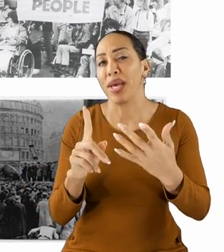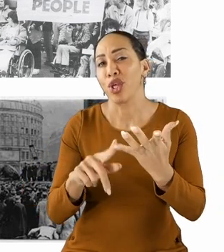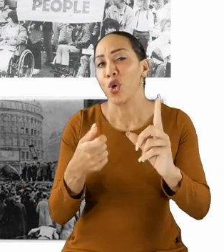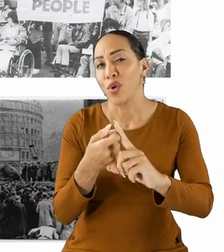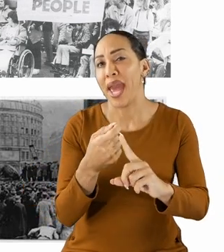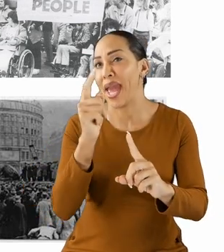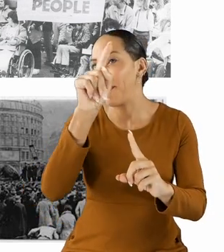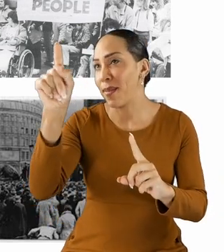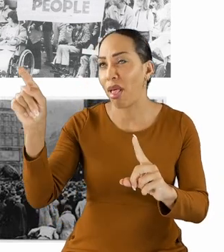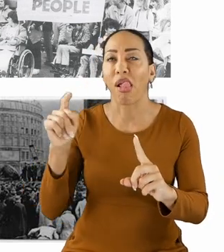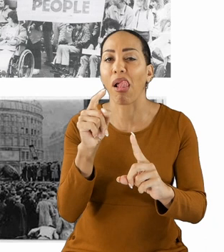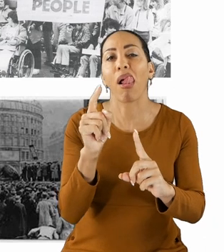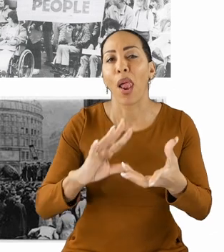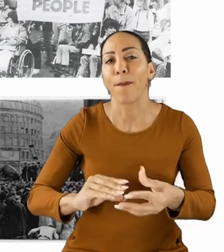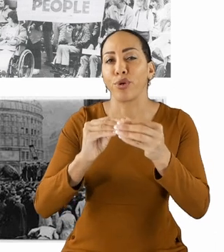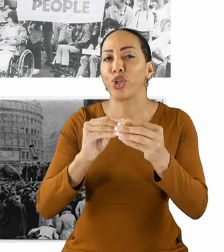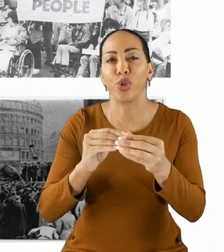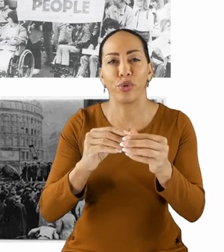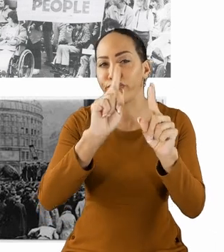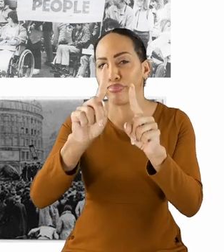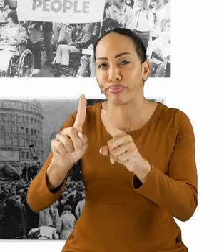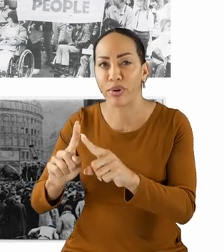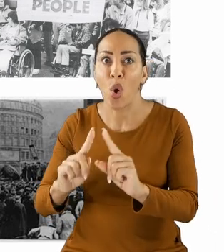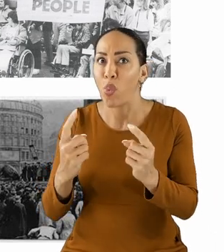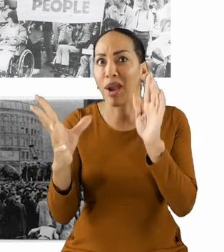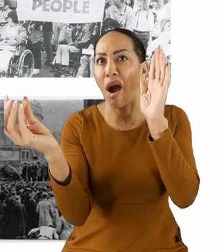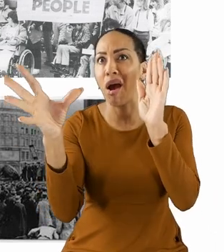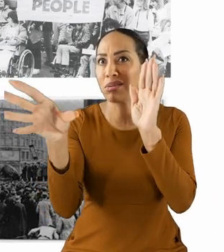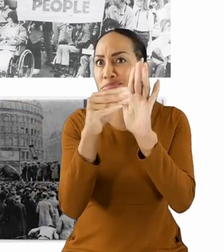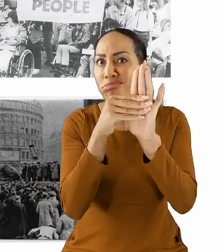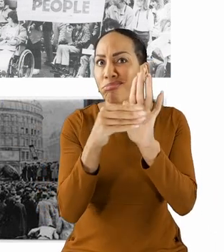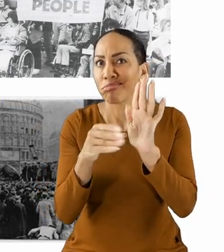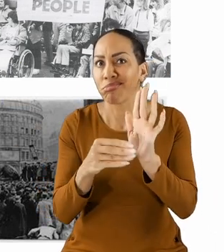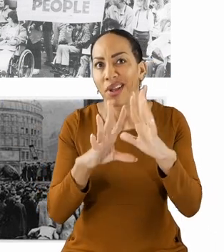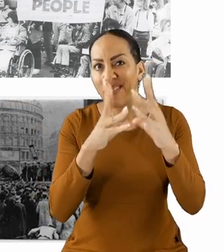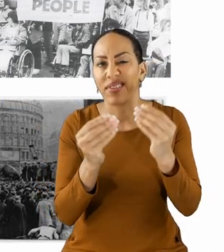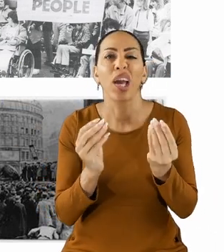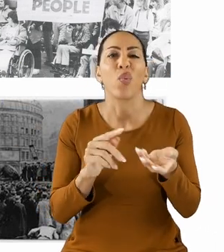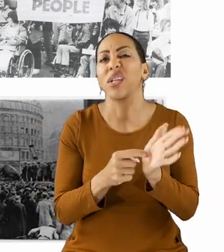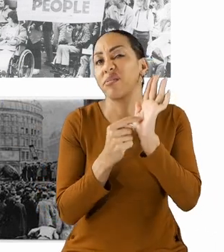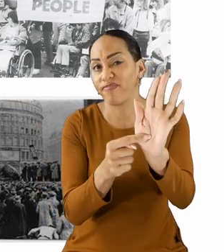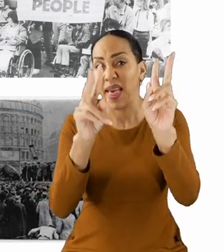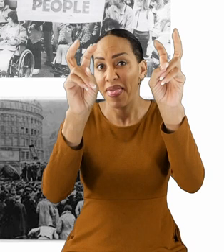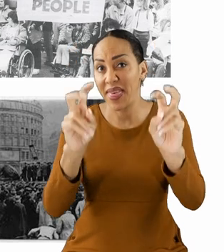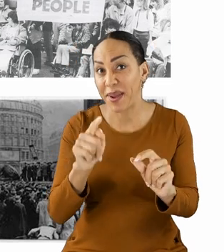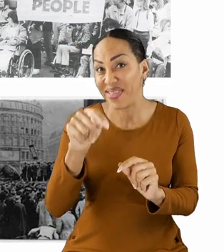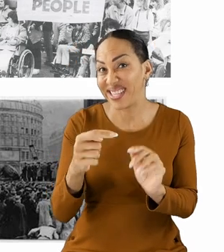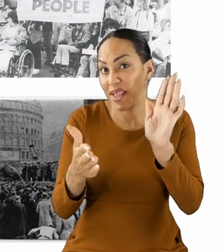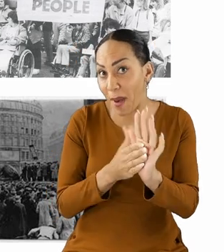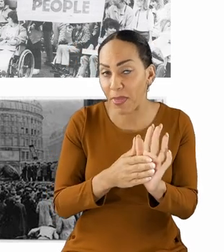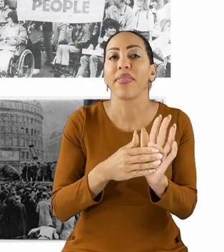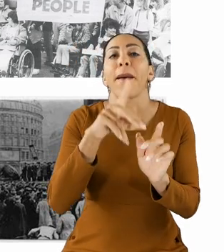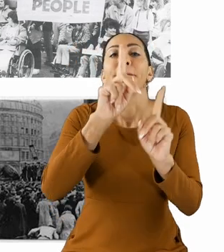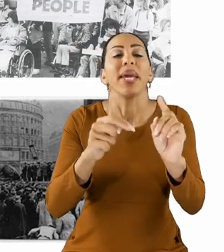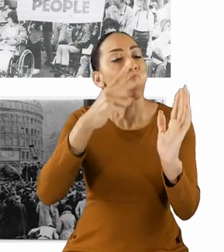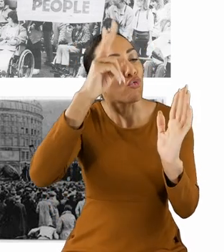also material that people all around the country produce that we try and capture, though we don't get all of it because it's rather amorphous. We just say,